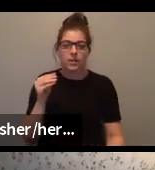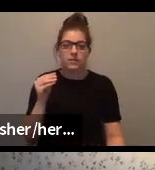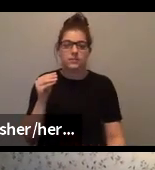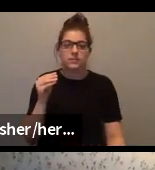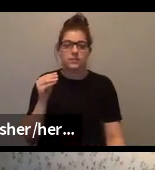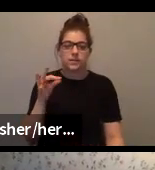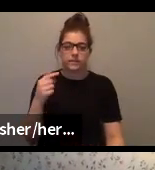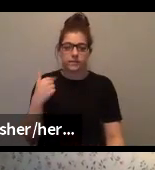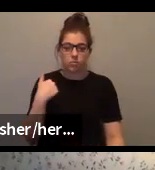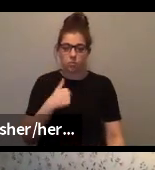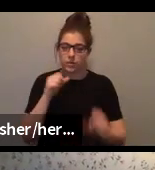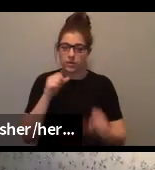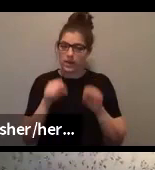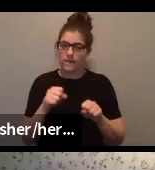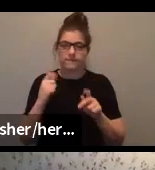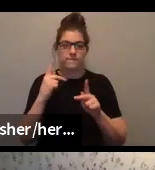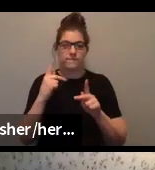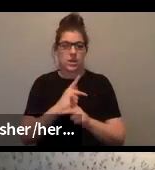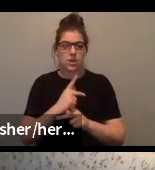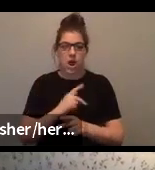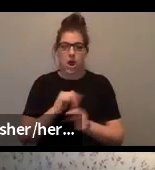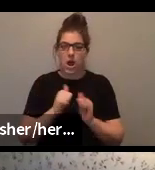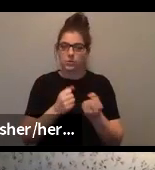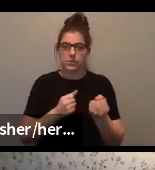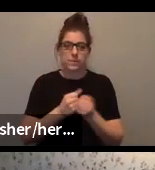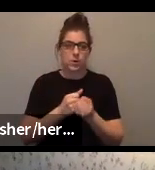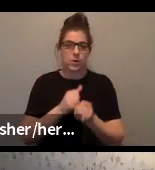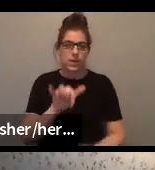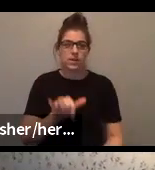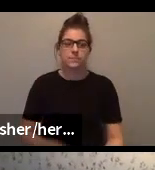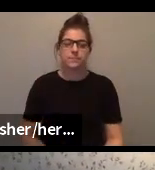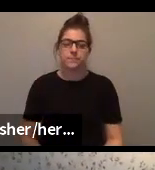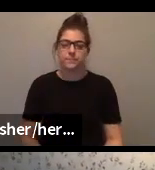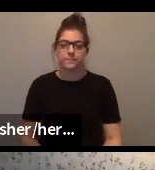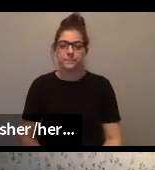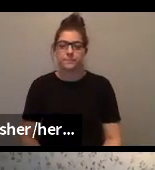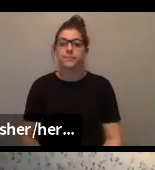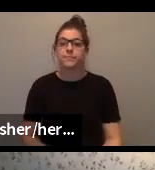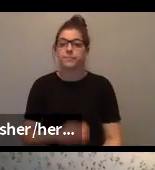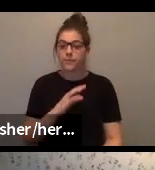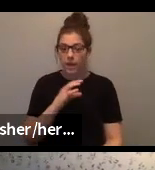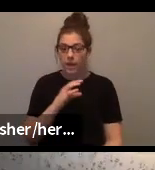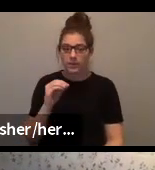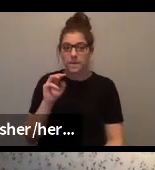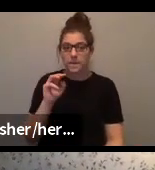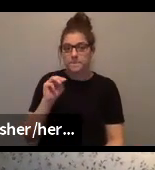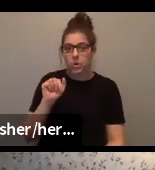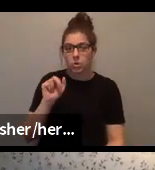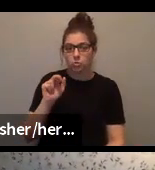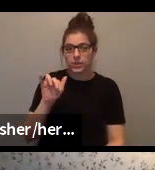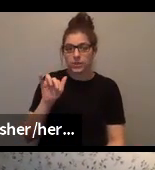all figure out ways to support that. And as Maria, as you keep